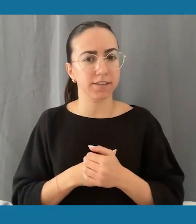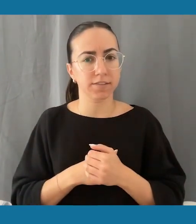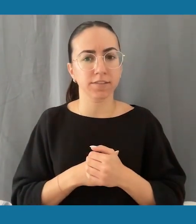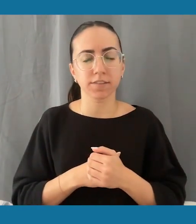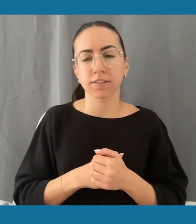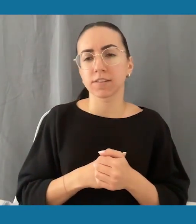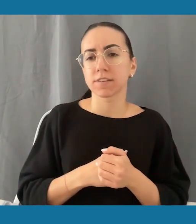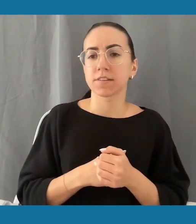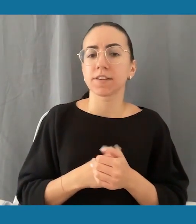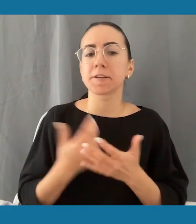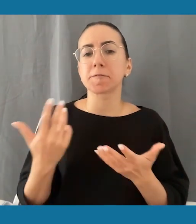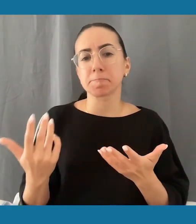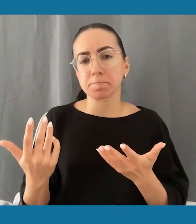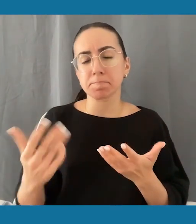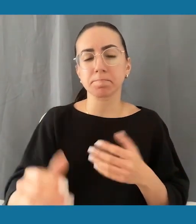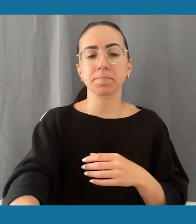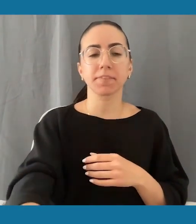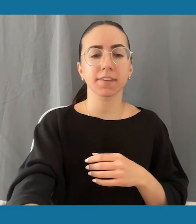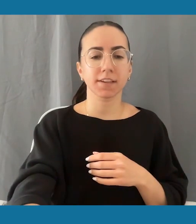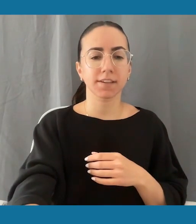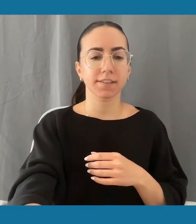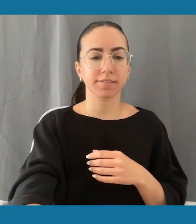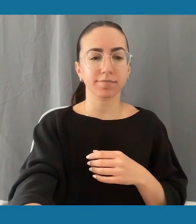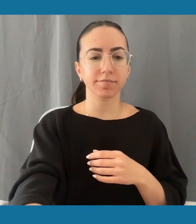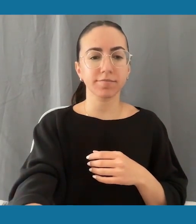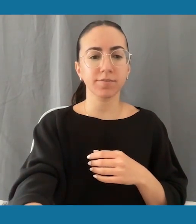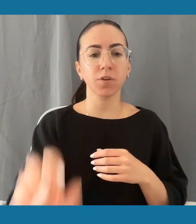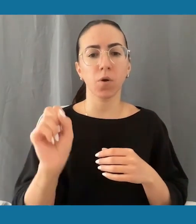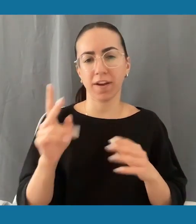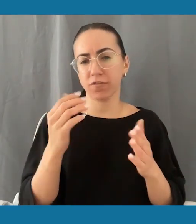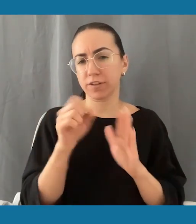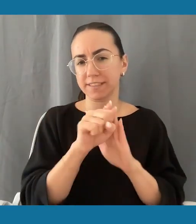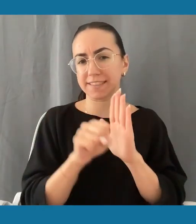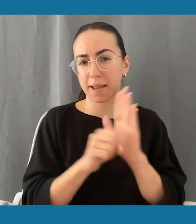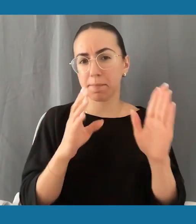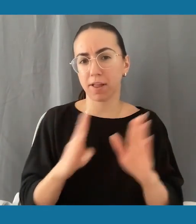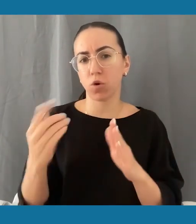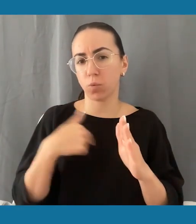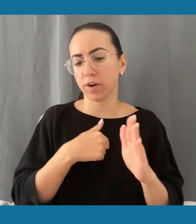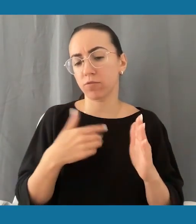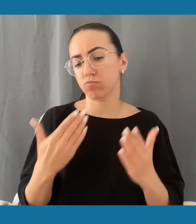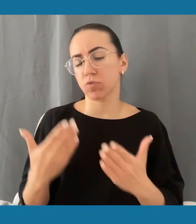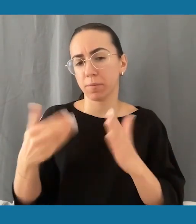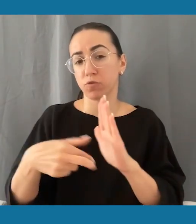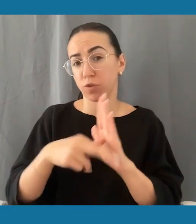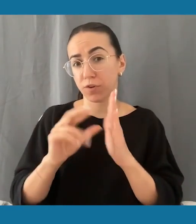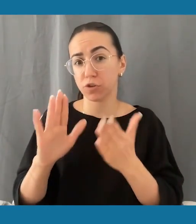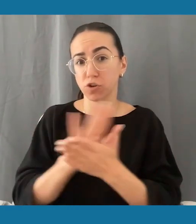So generally speaking, in estate planning, we recommend reviewing documents every